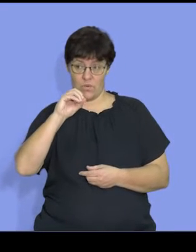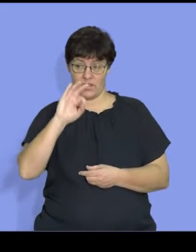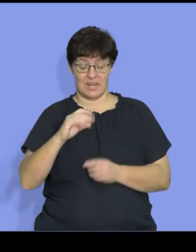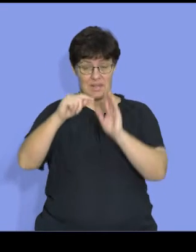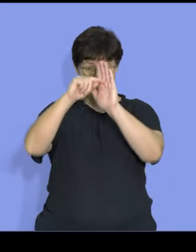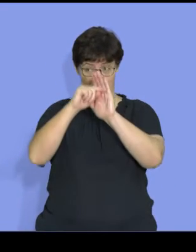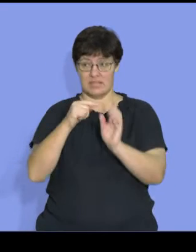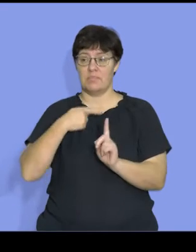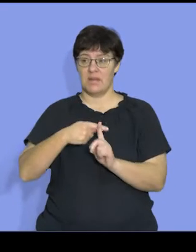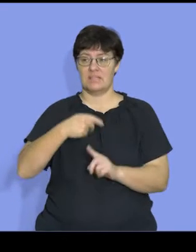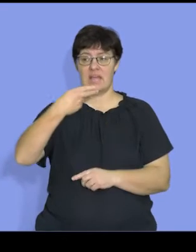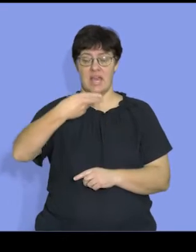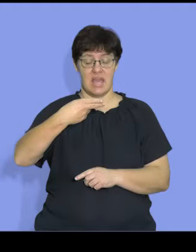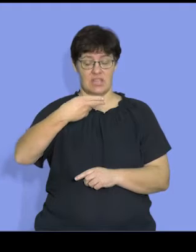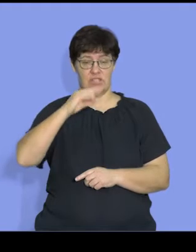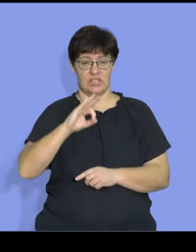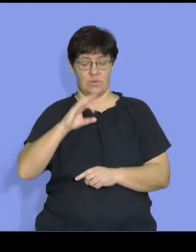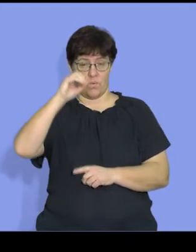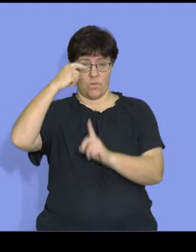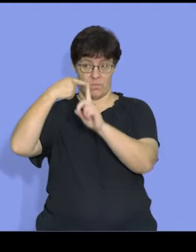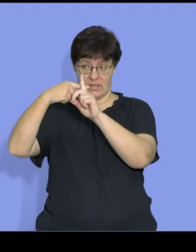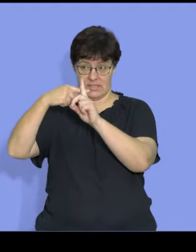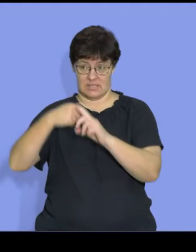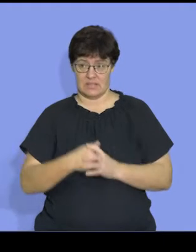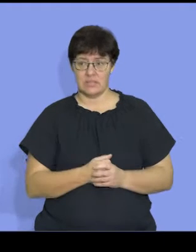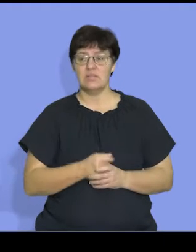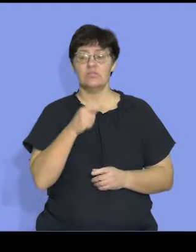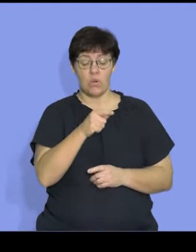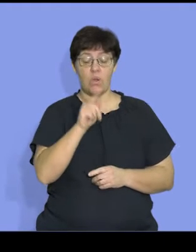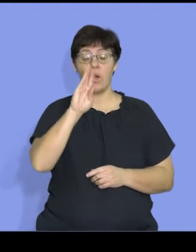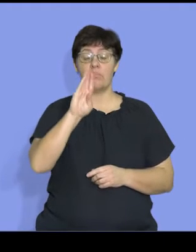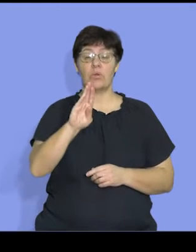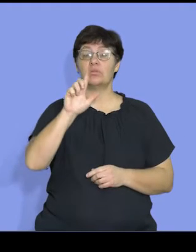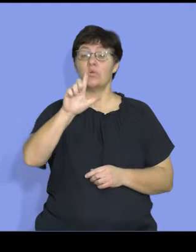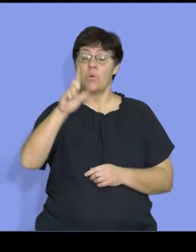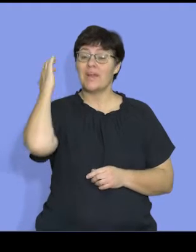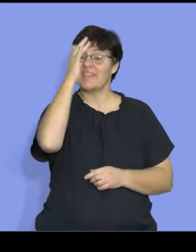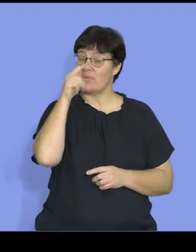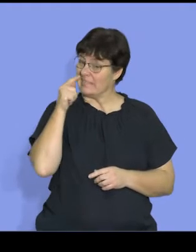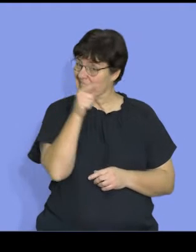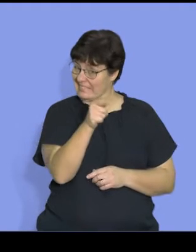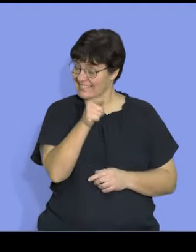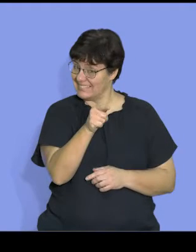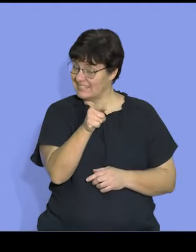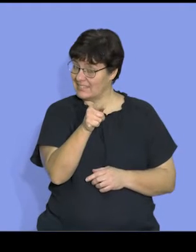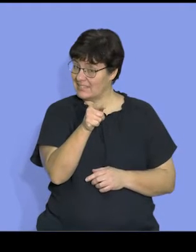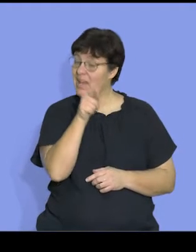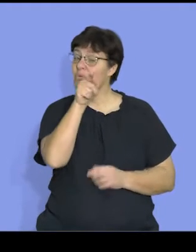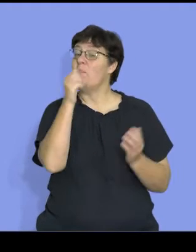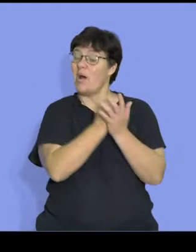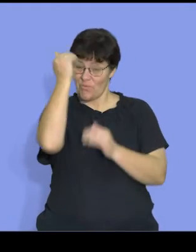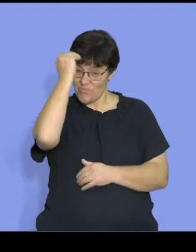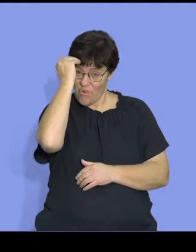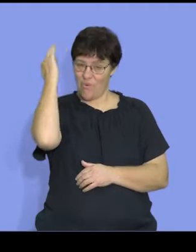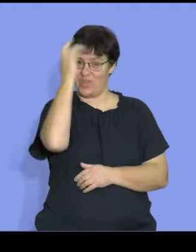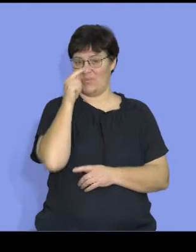question says the Bronsted-Lowry bases are, right, so I'm going to underline Bronsted-Lowry. Now, this is about the